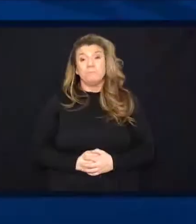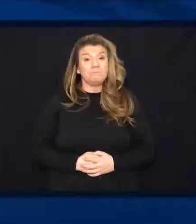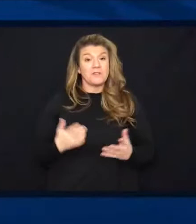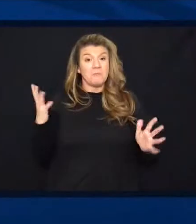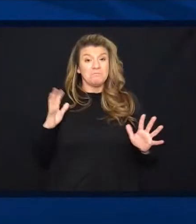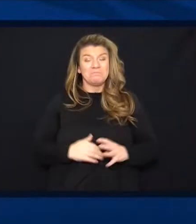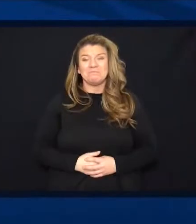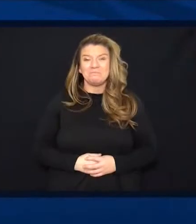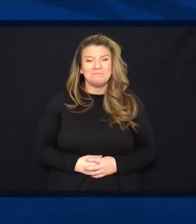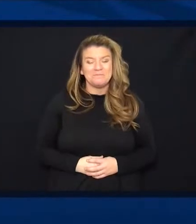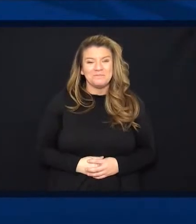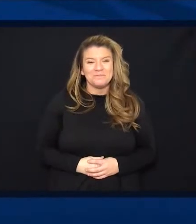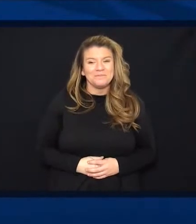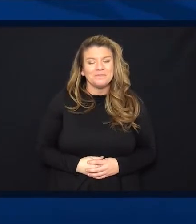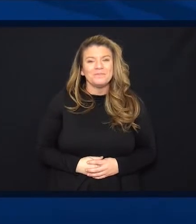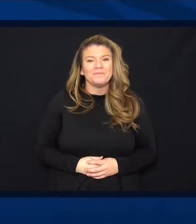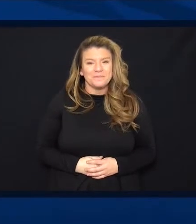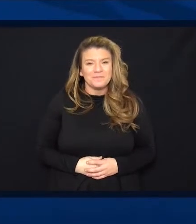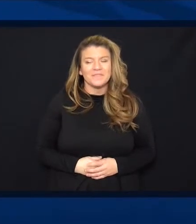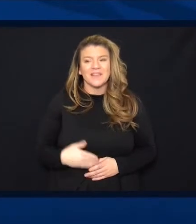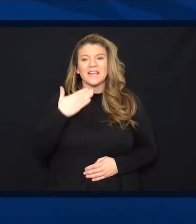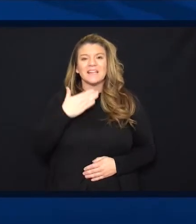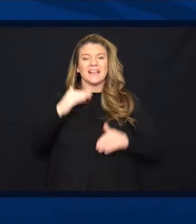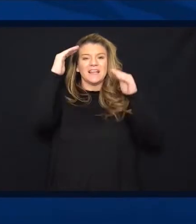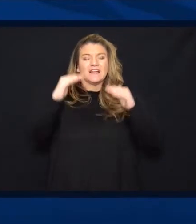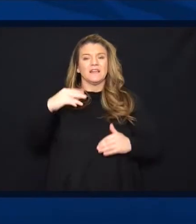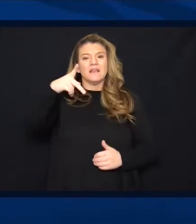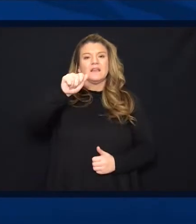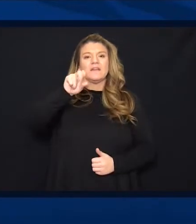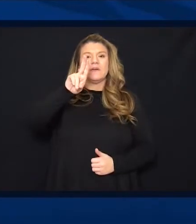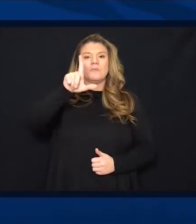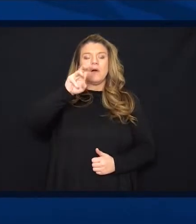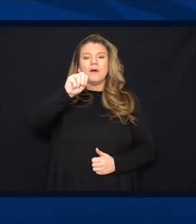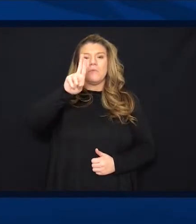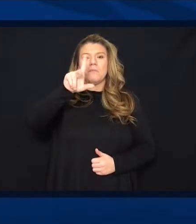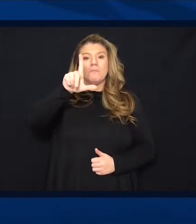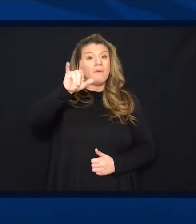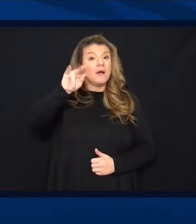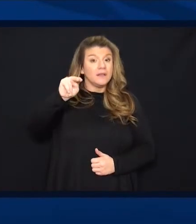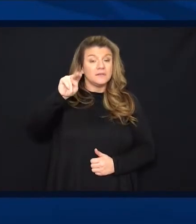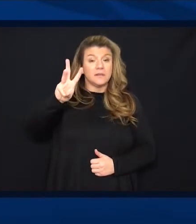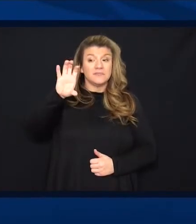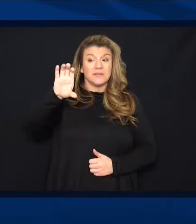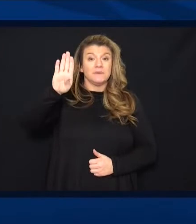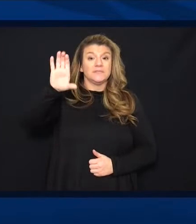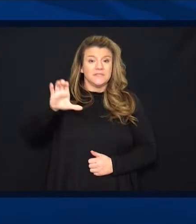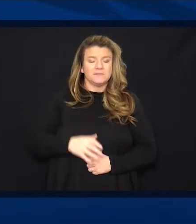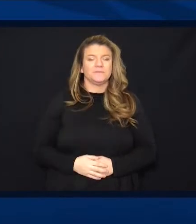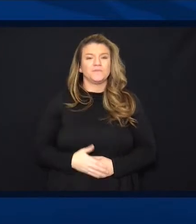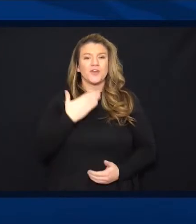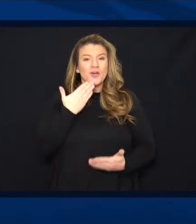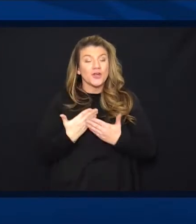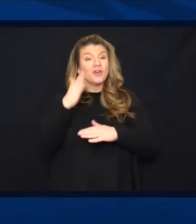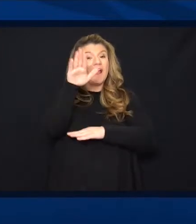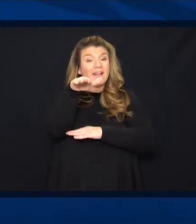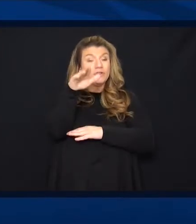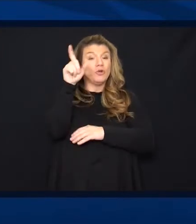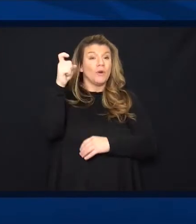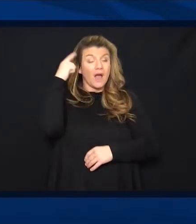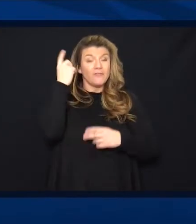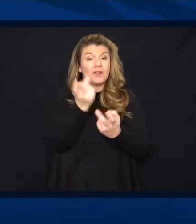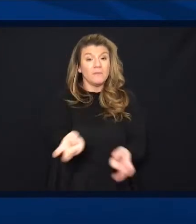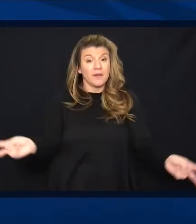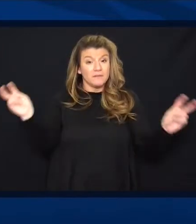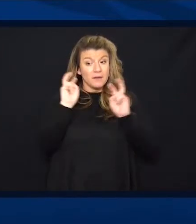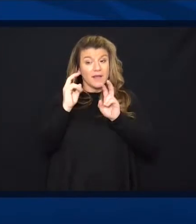Mark. All right, thanks, Mark. Next to Paul Mullen with WCBC. Good afternoon, Governor, panel, fellow